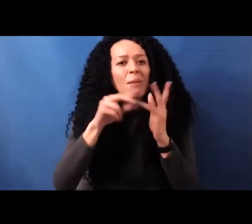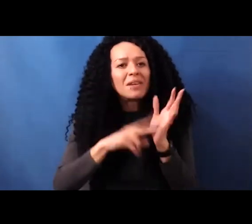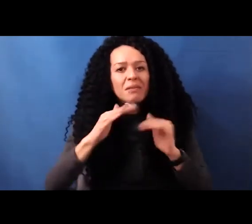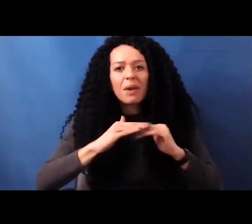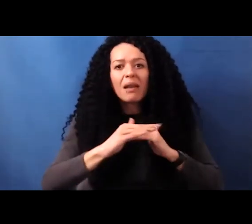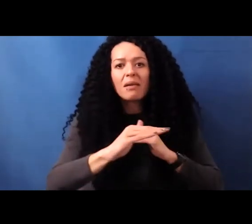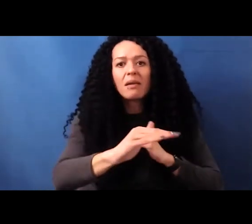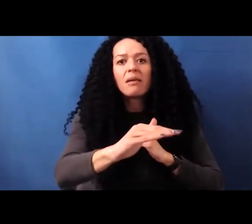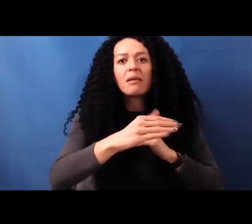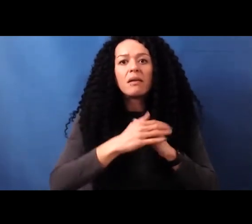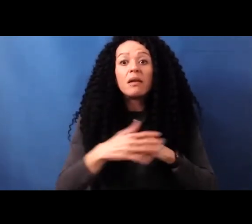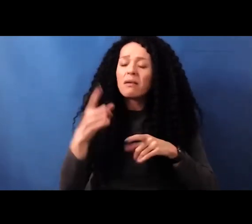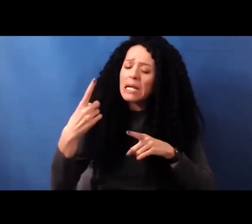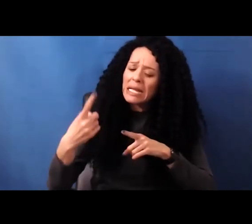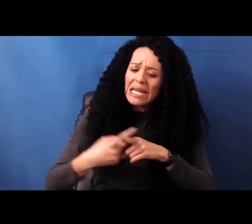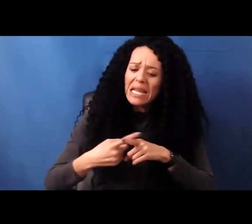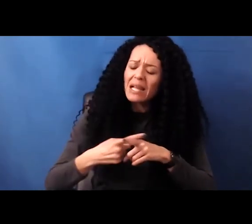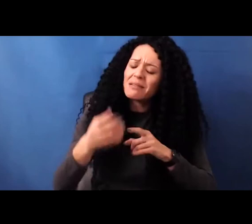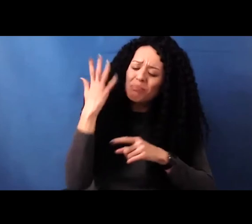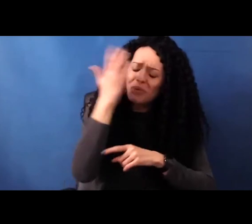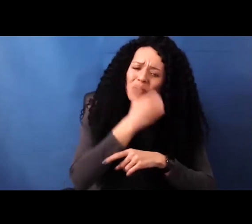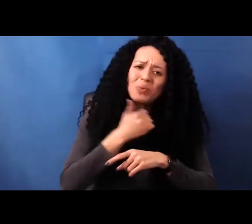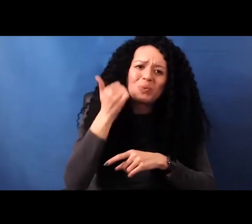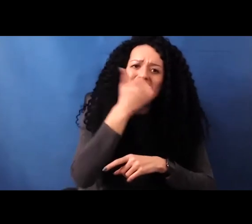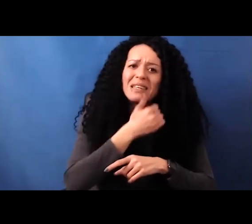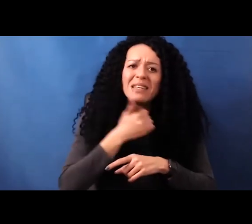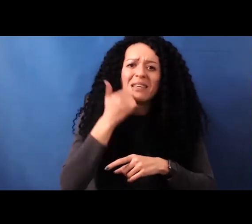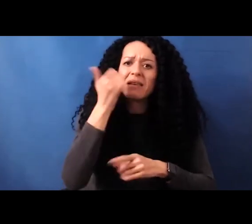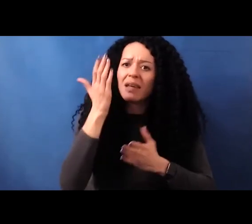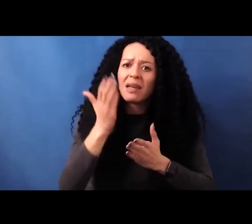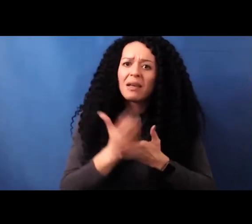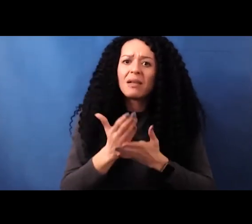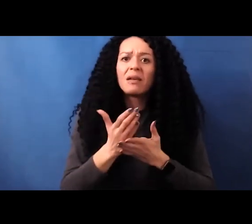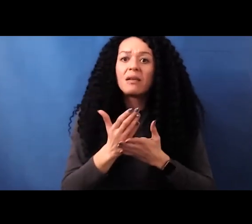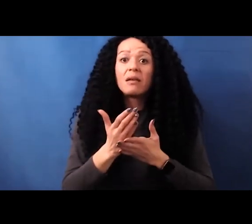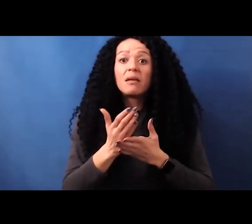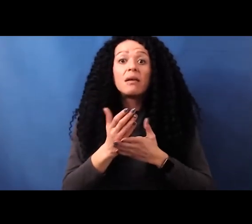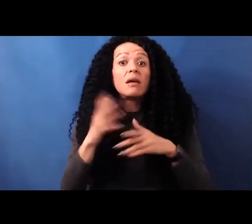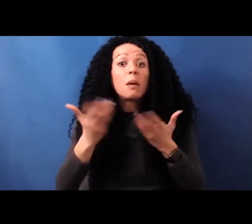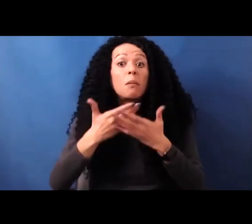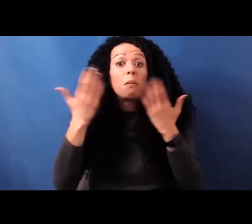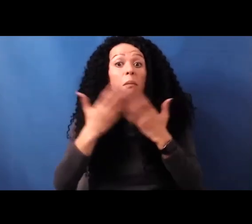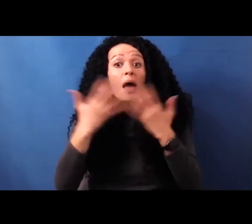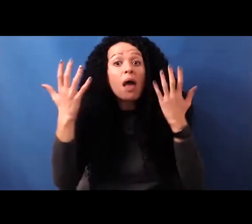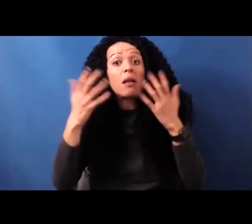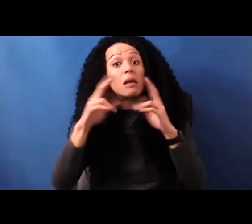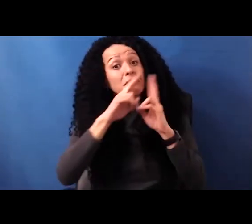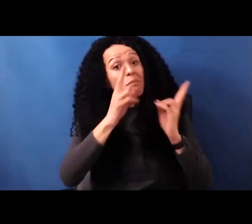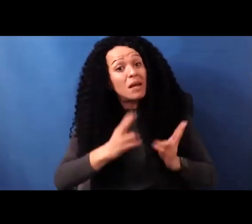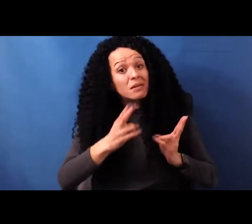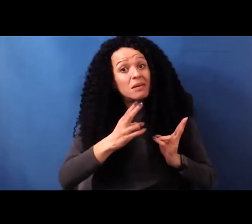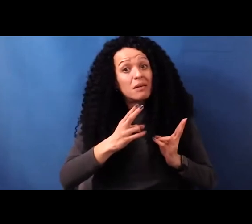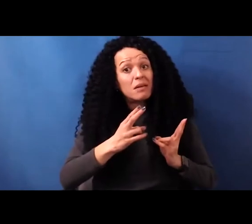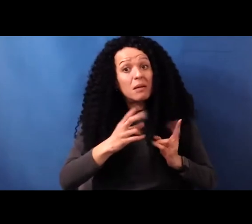O England, thy beauties are pale and domestic to one